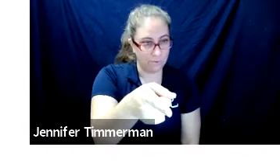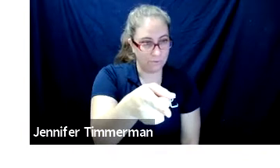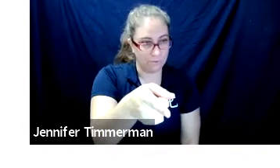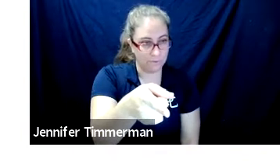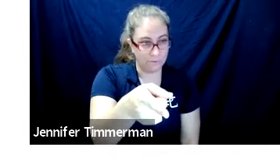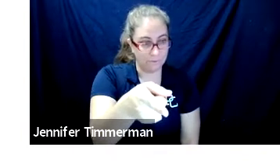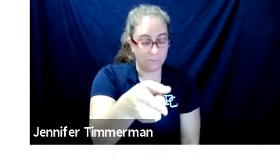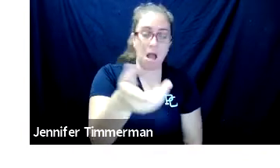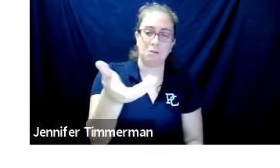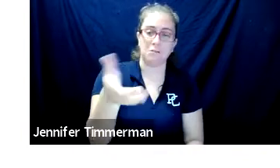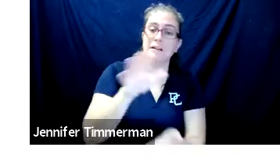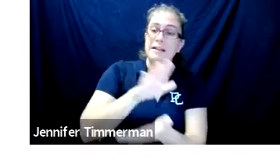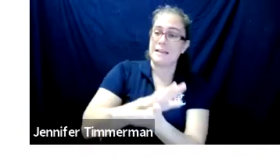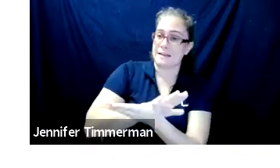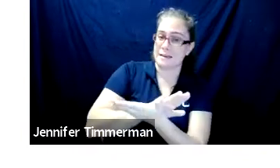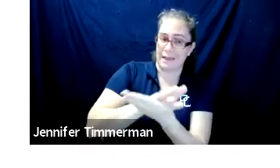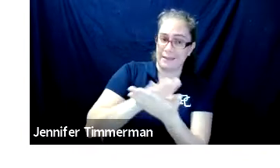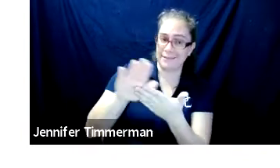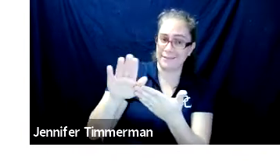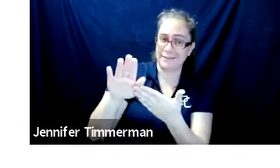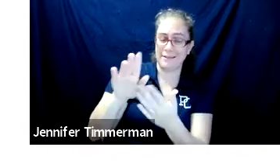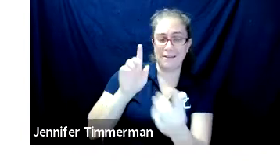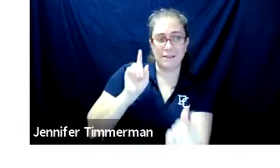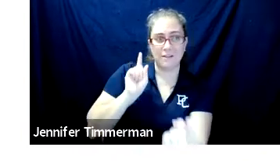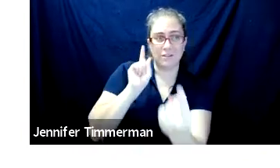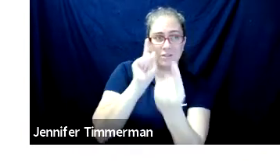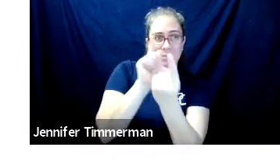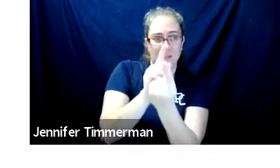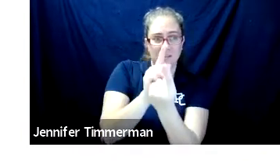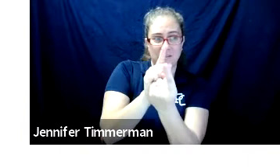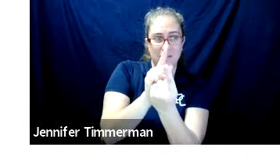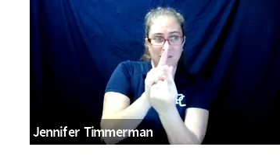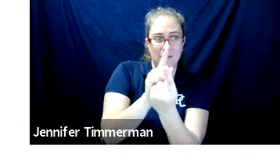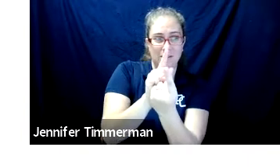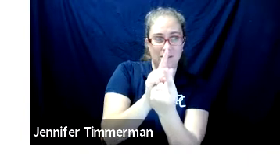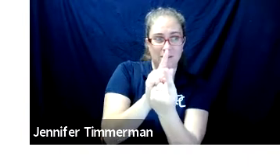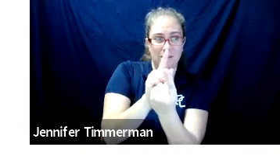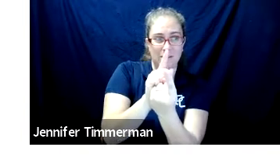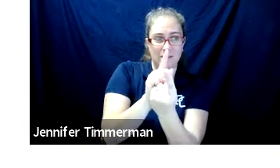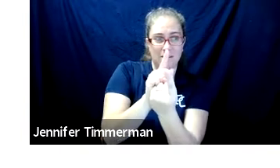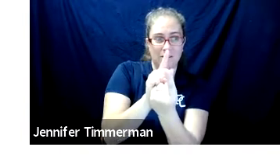you. Oh, nice to meet